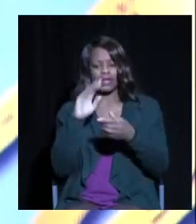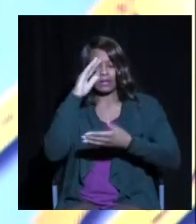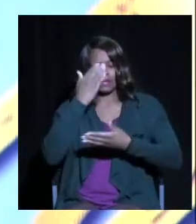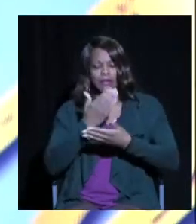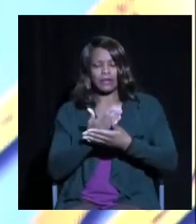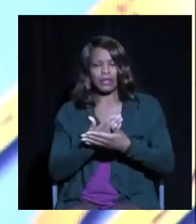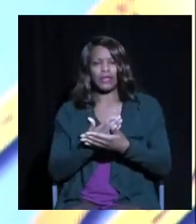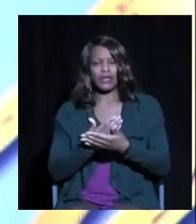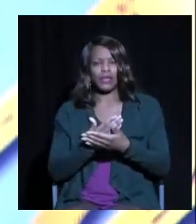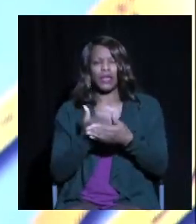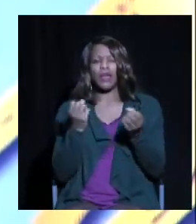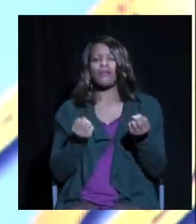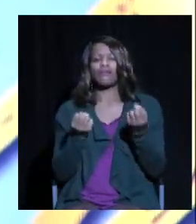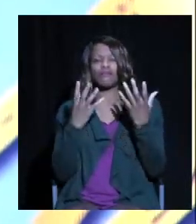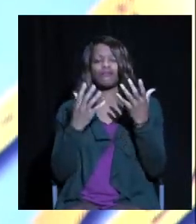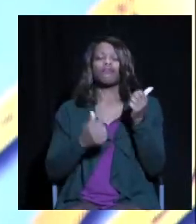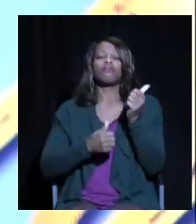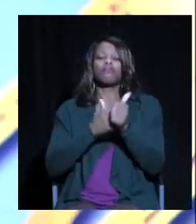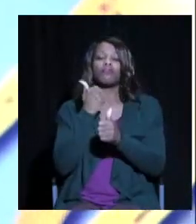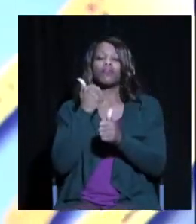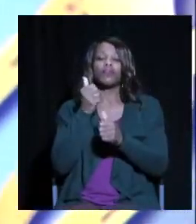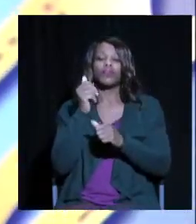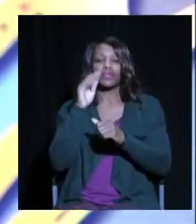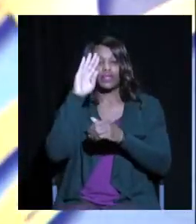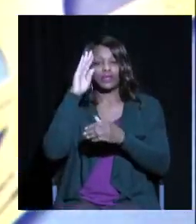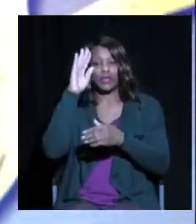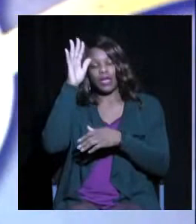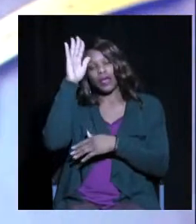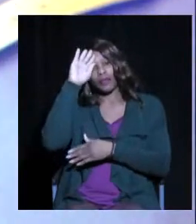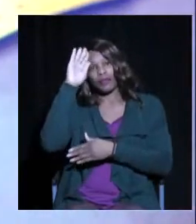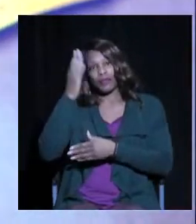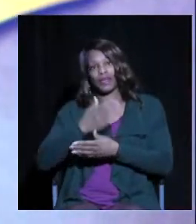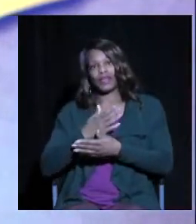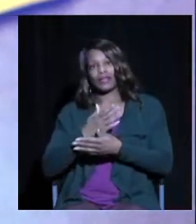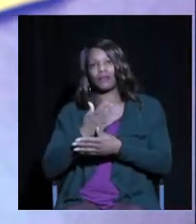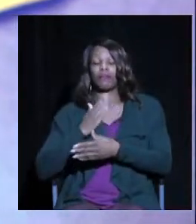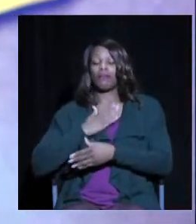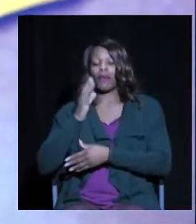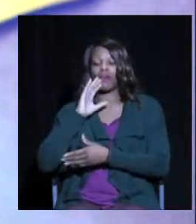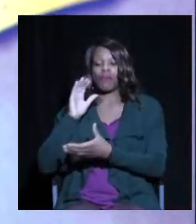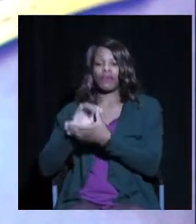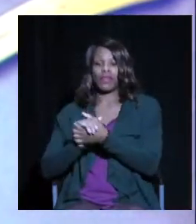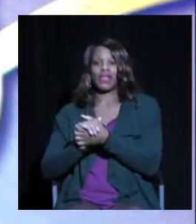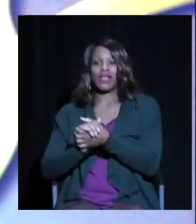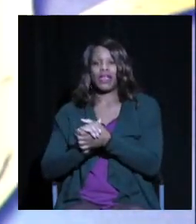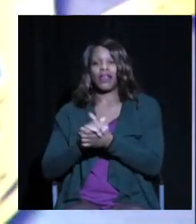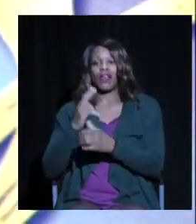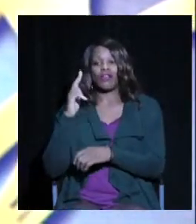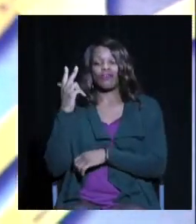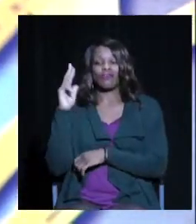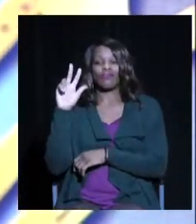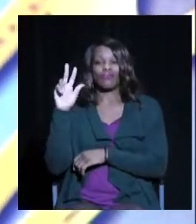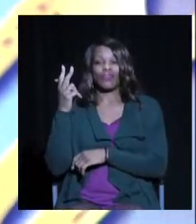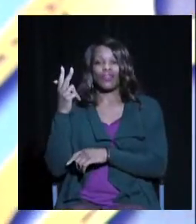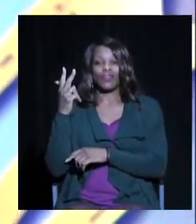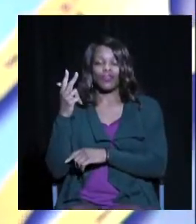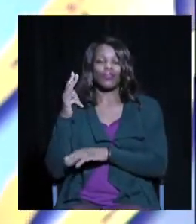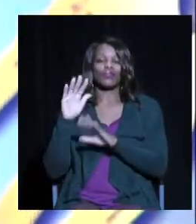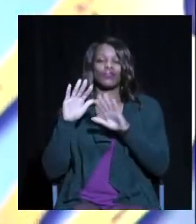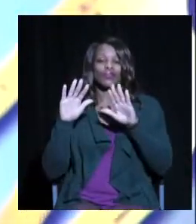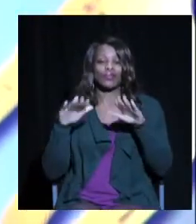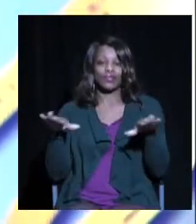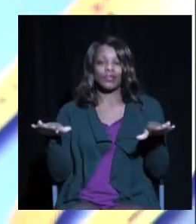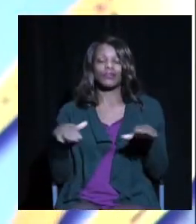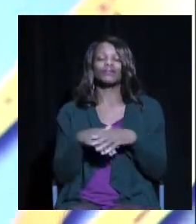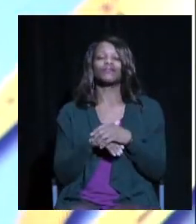mine, which is something parents do. My wife and I just had our third child. He's 2 months old, so if I look tired, that's